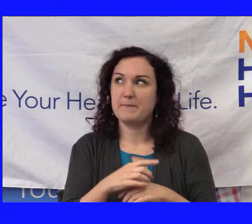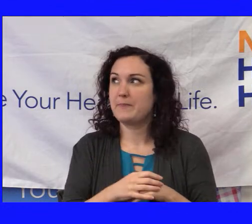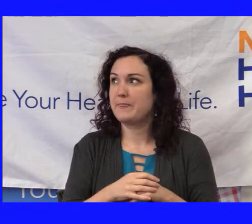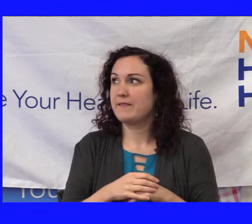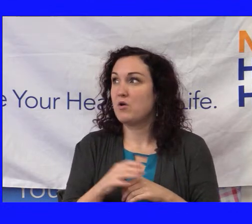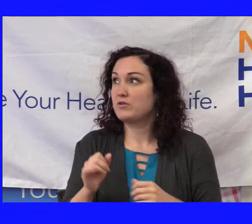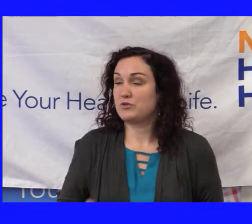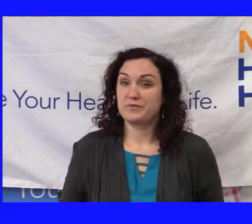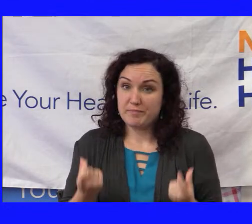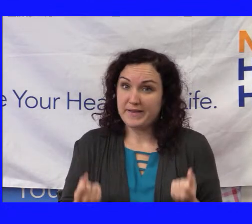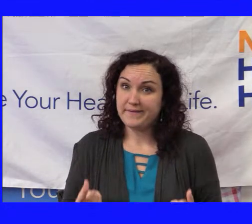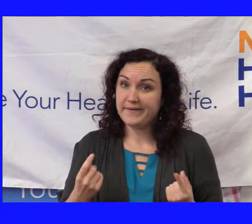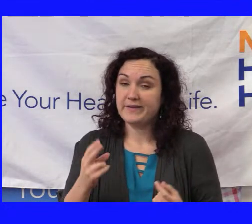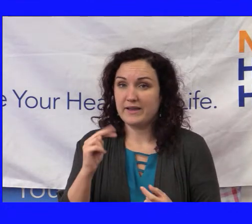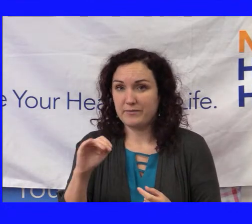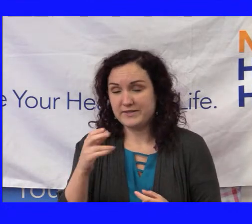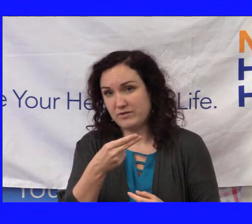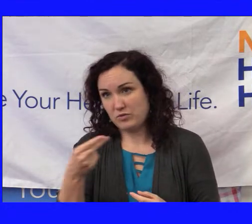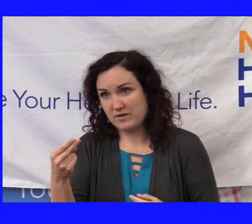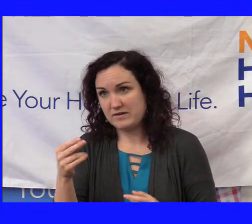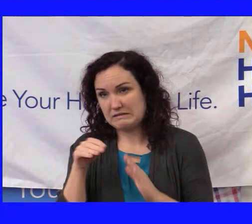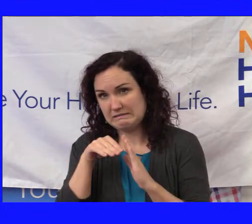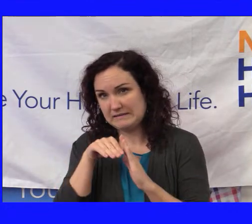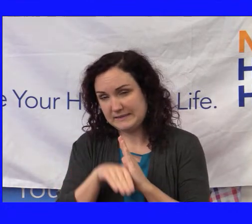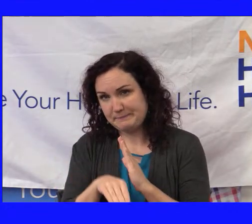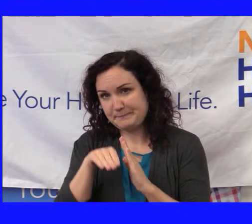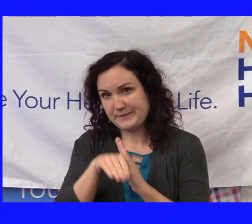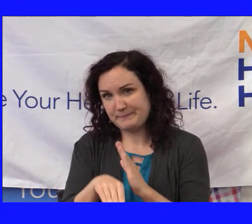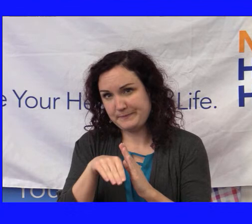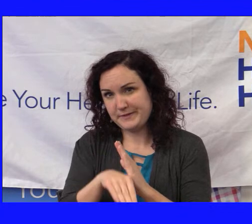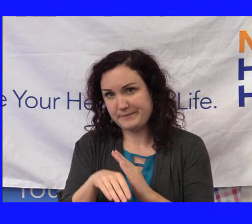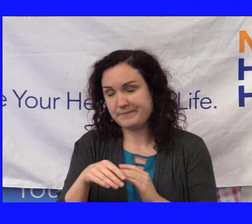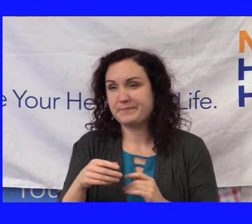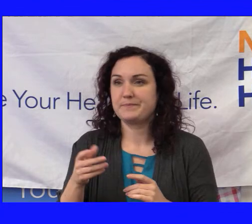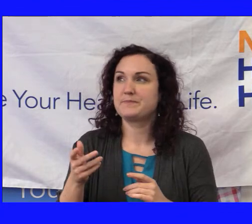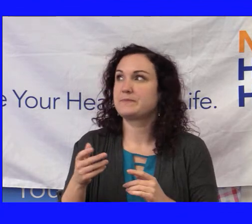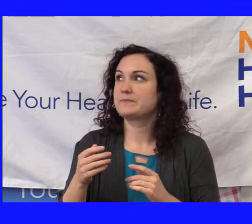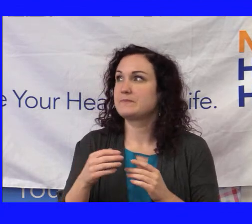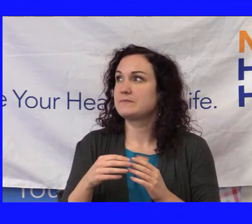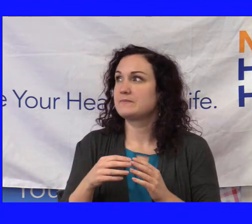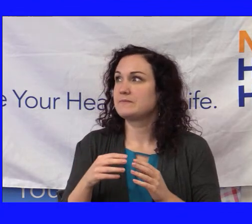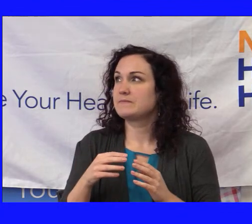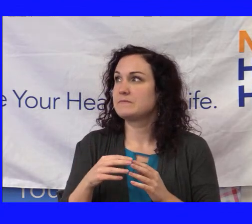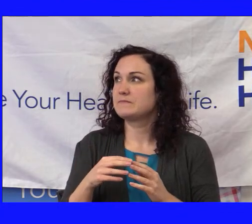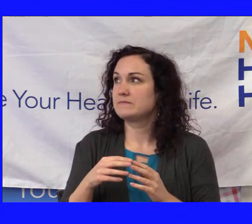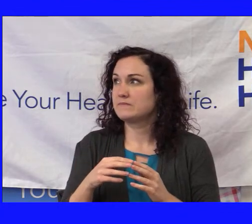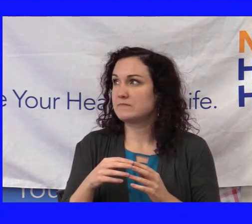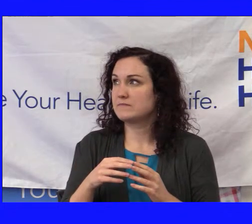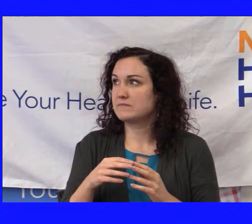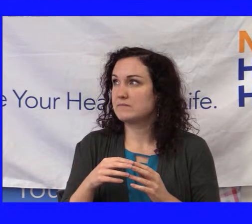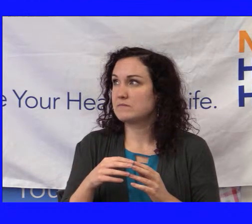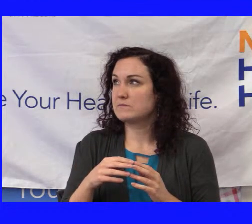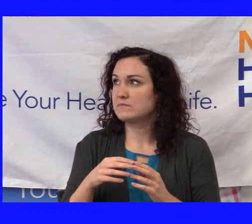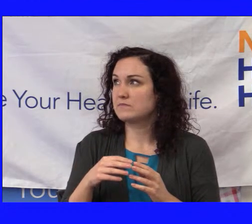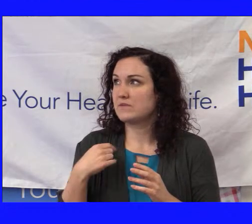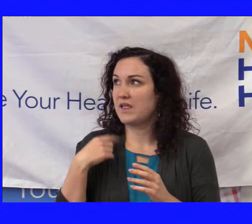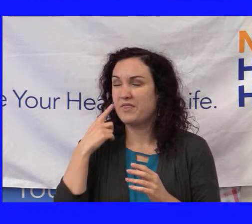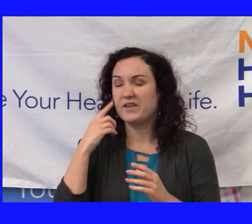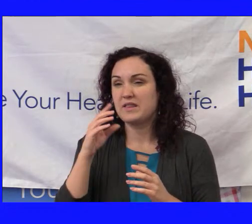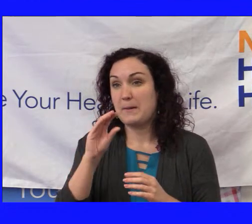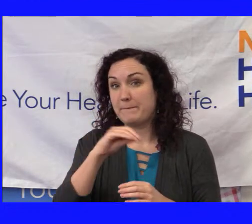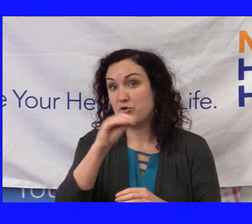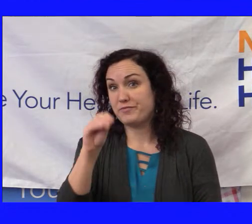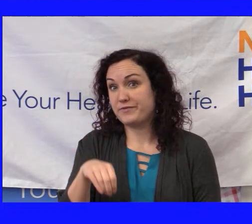health and hospitals dipped quarter over quarter. We did have that spike, I think, as the